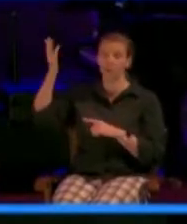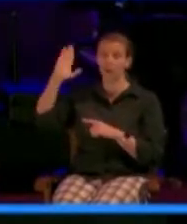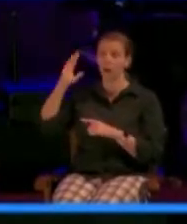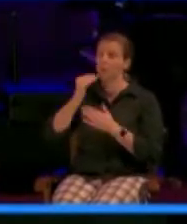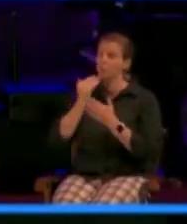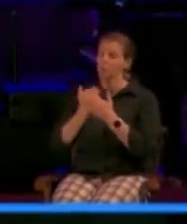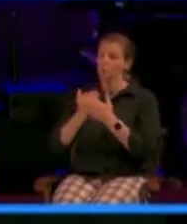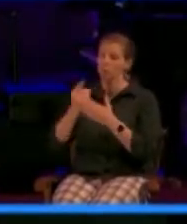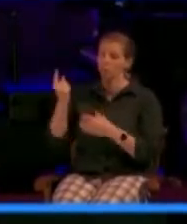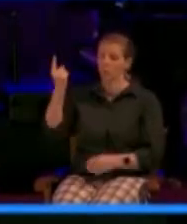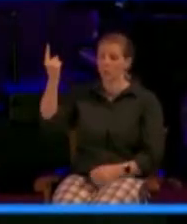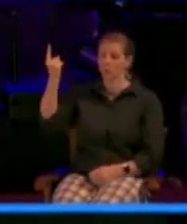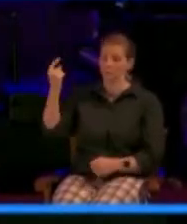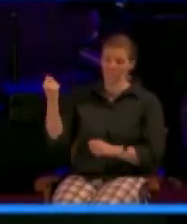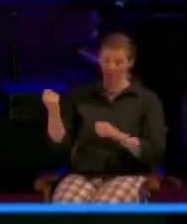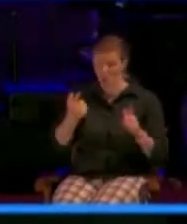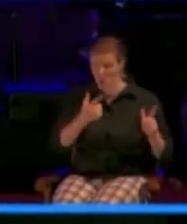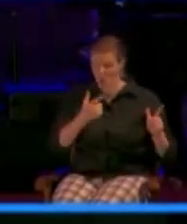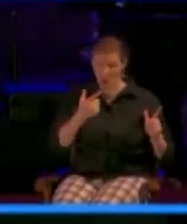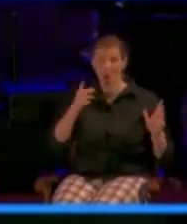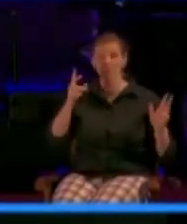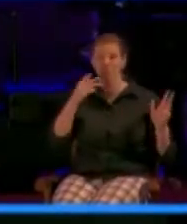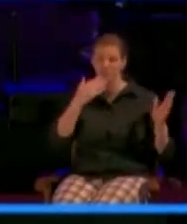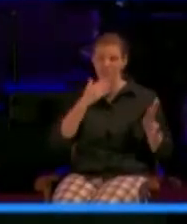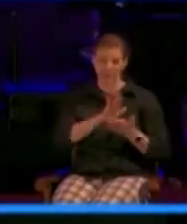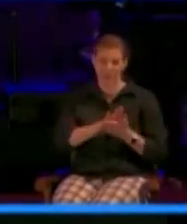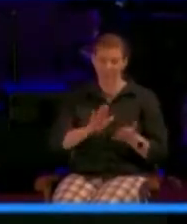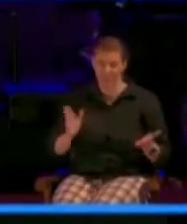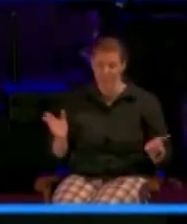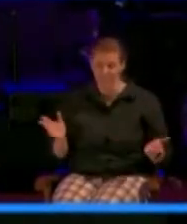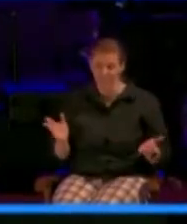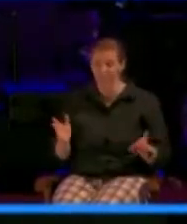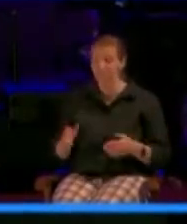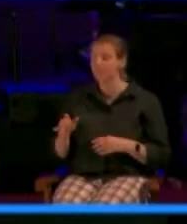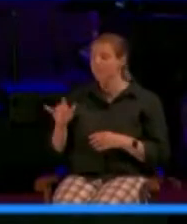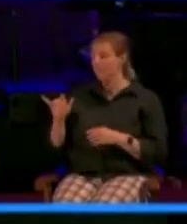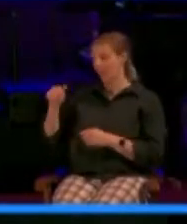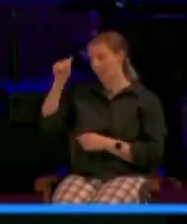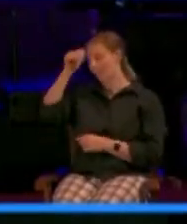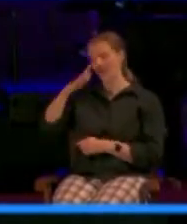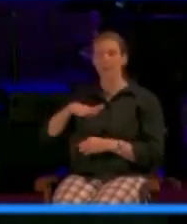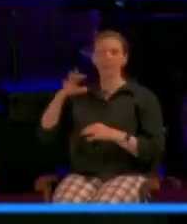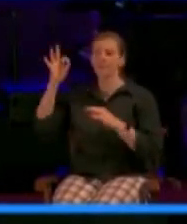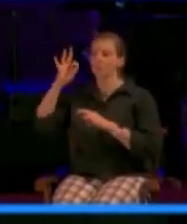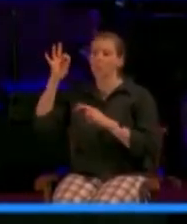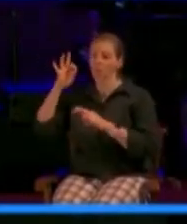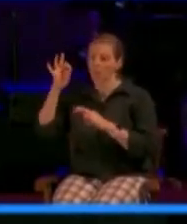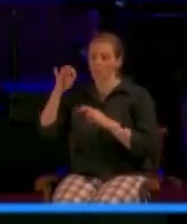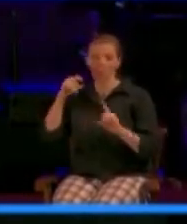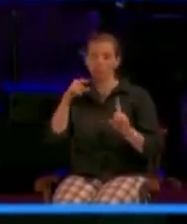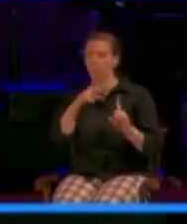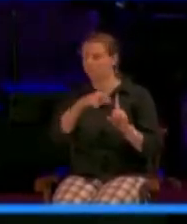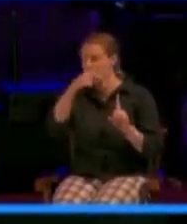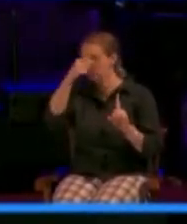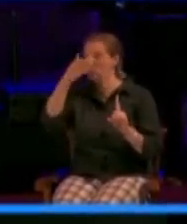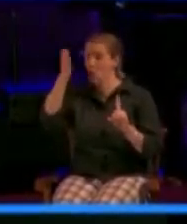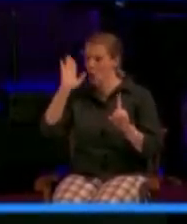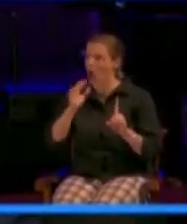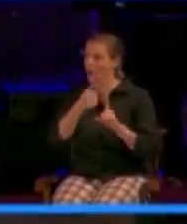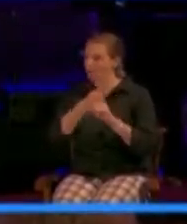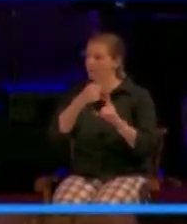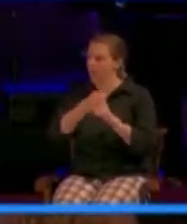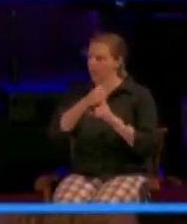He knows this young man doesn't think of him as God. But you know what he thinks? The young man thinks of